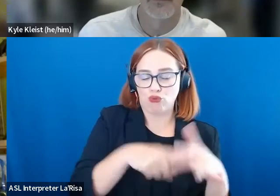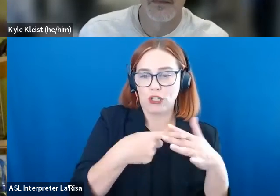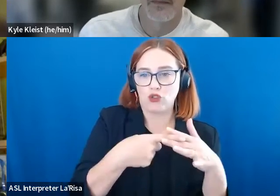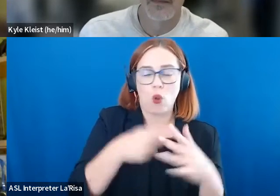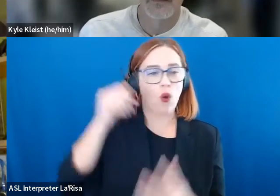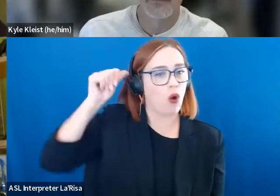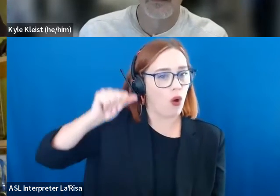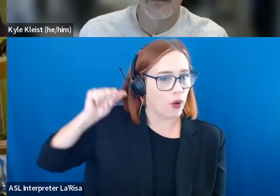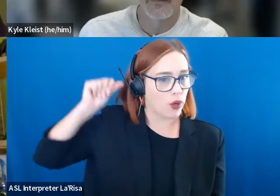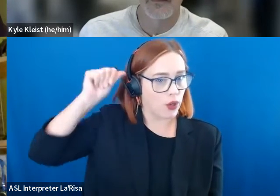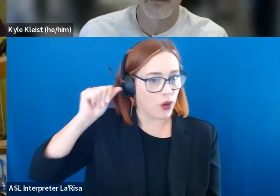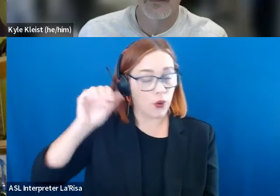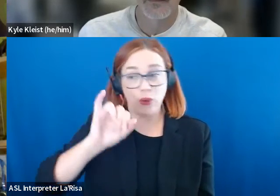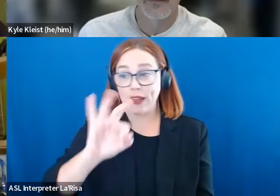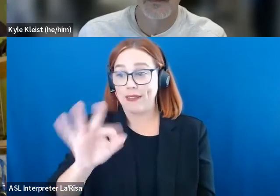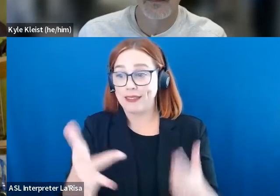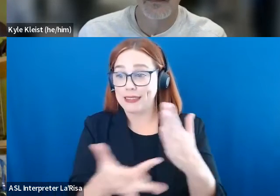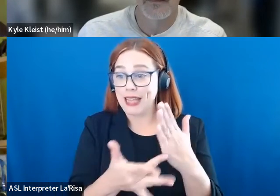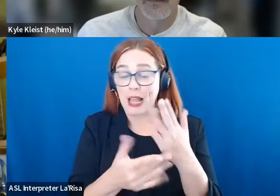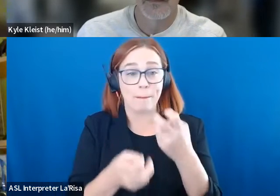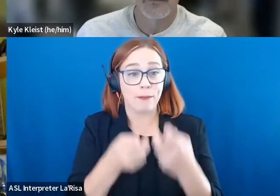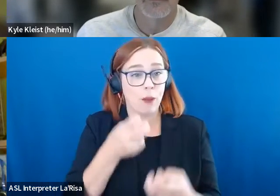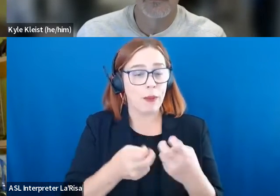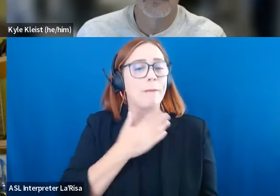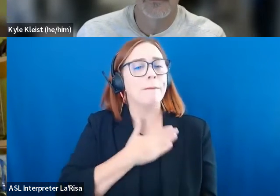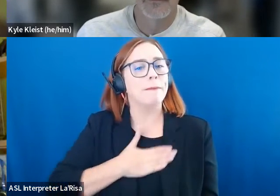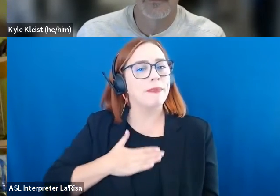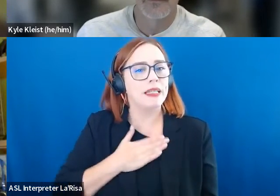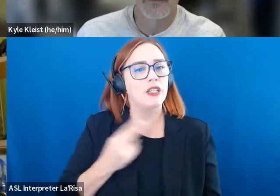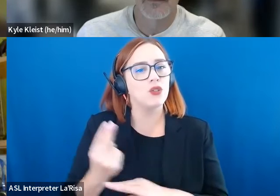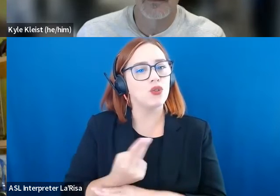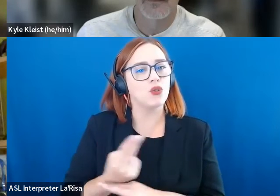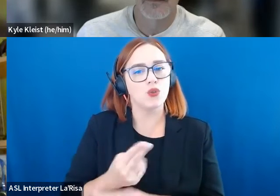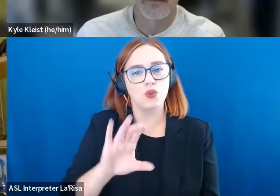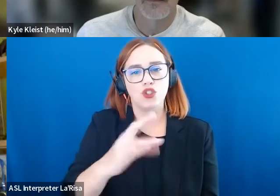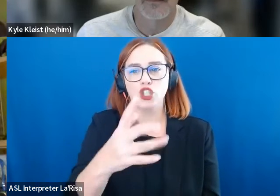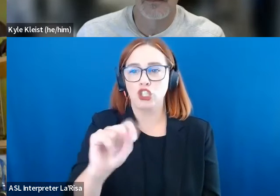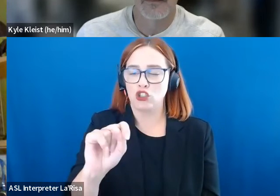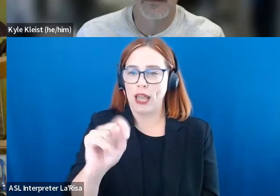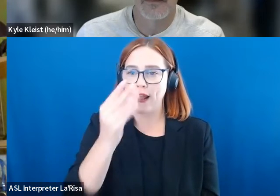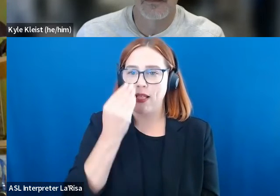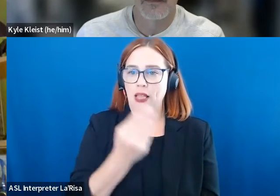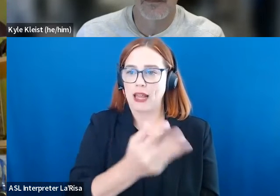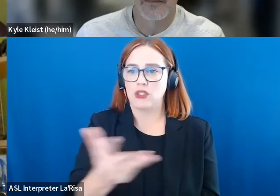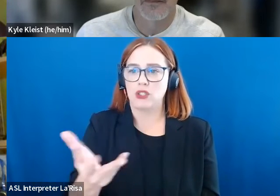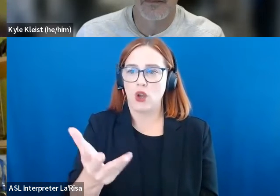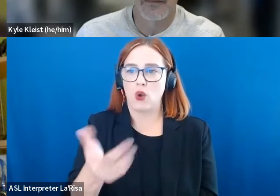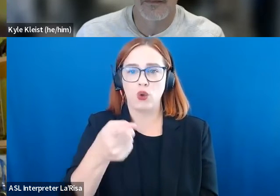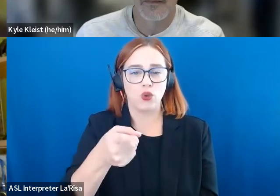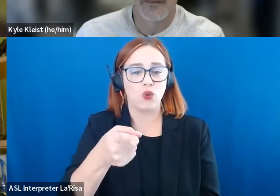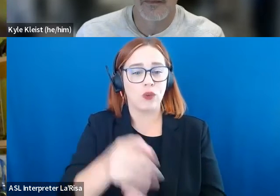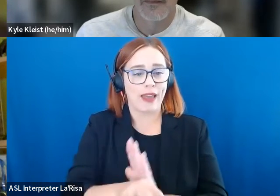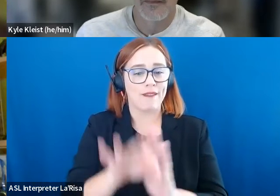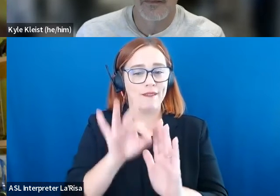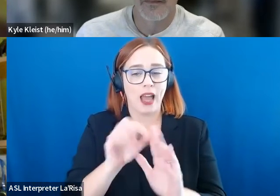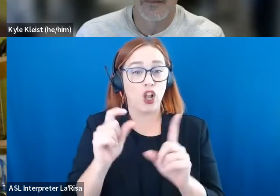If you have any technical issues, please use the chat feature and let us know. You can find the word bubble in the menu bar. And